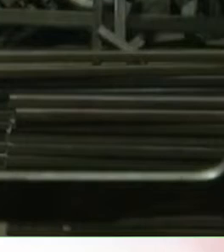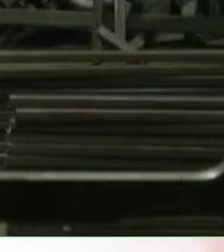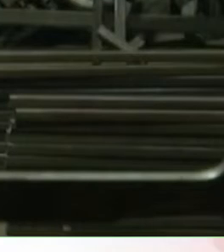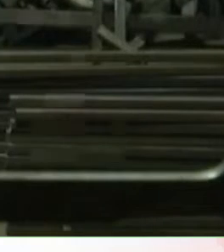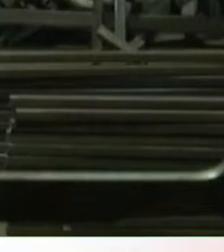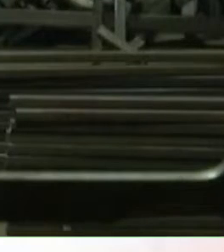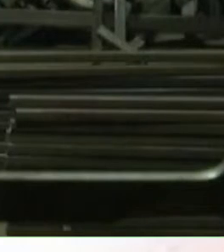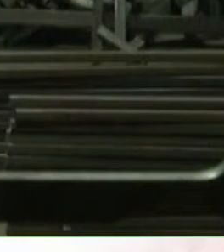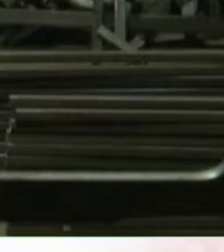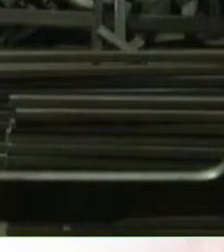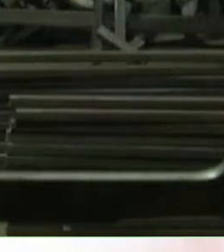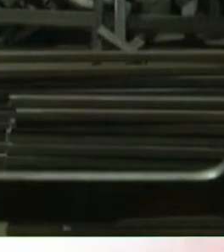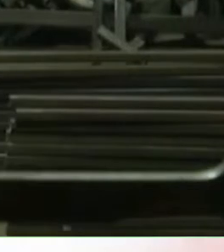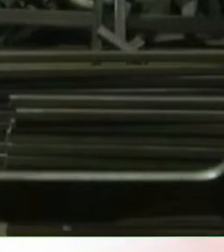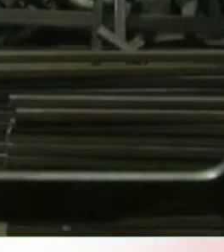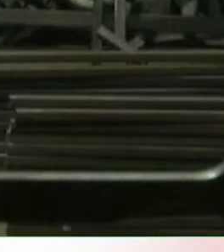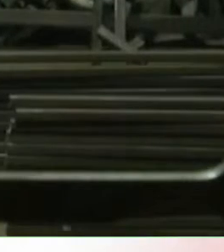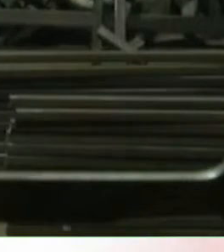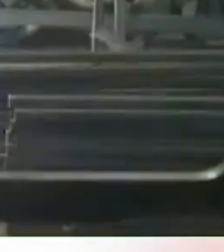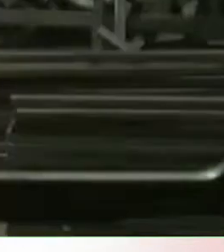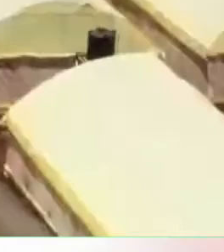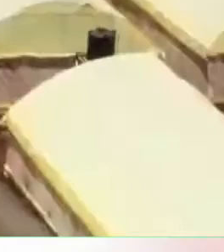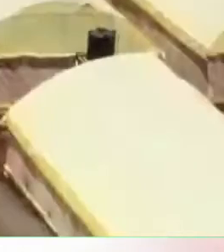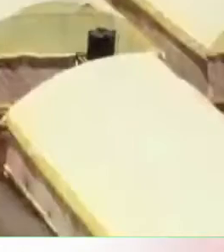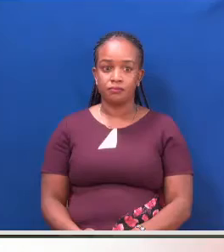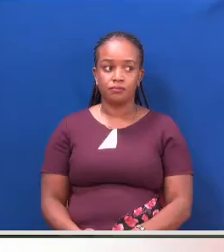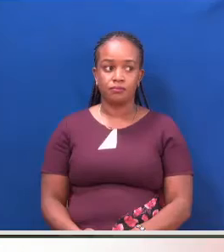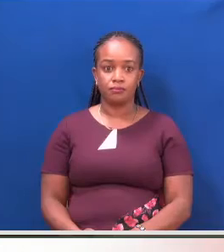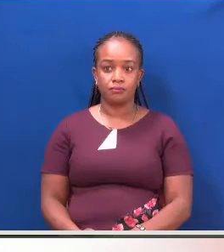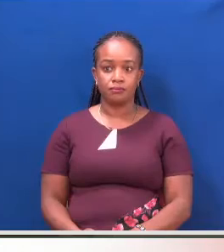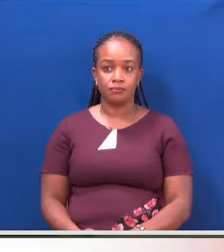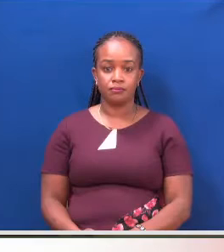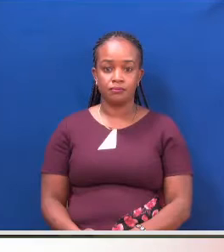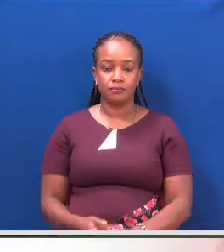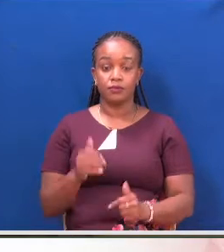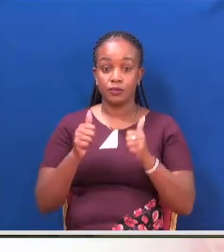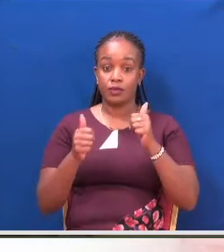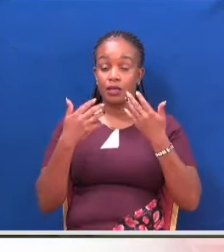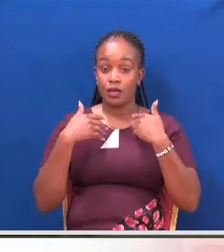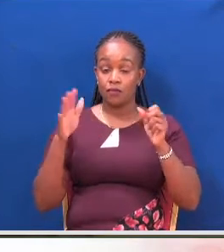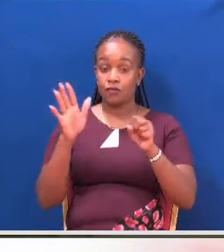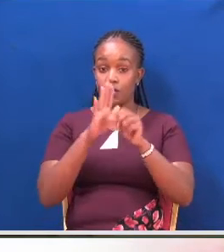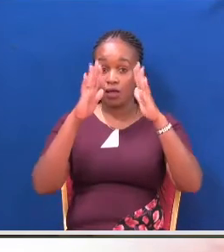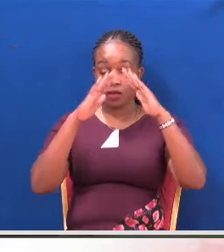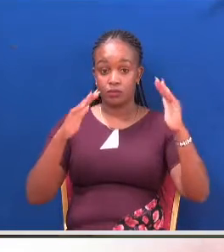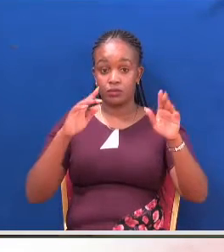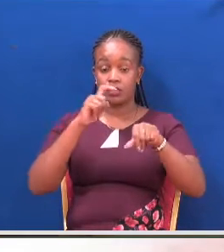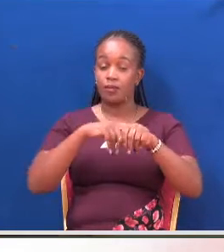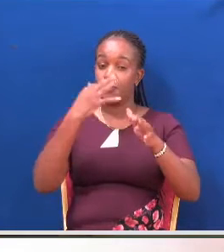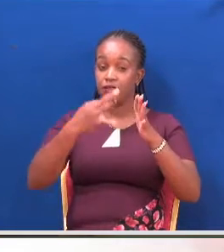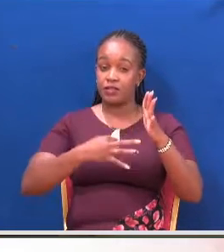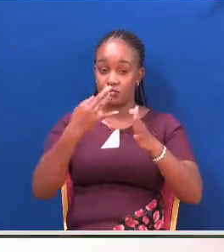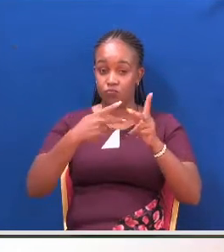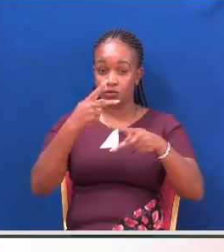greenhouses over the next 5 years. The teams that build them will have full use of the hub during the manufacturing process